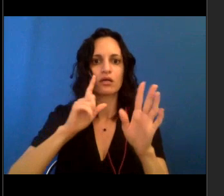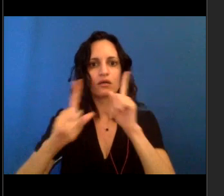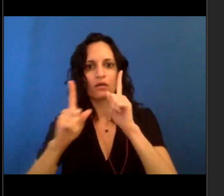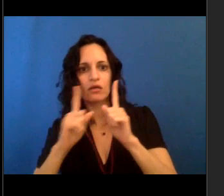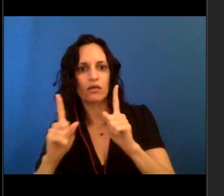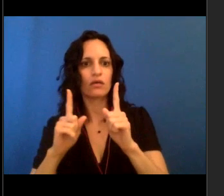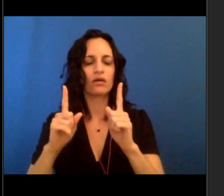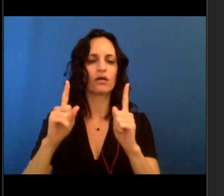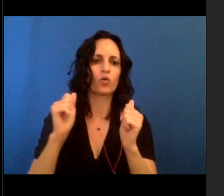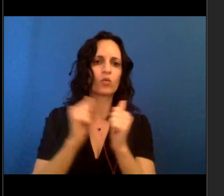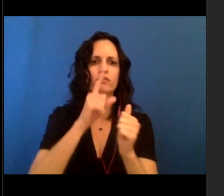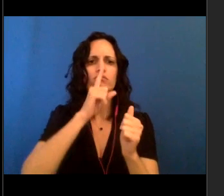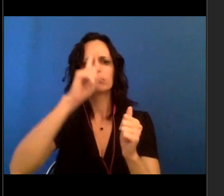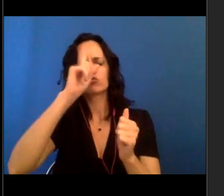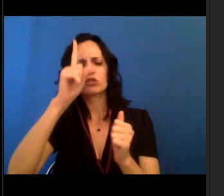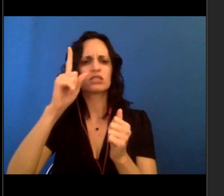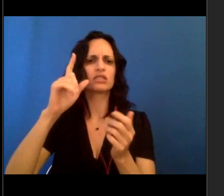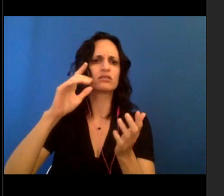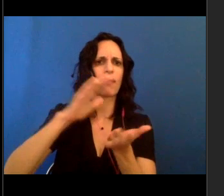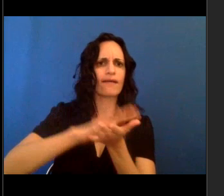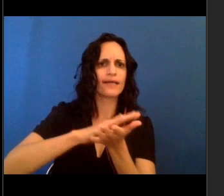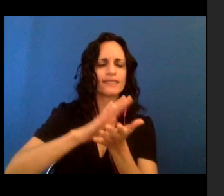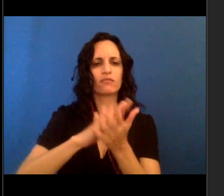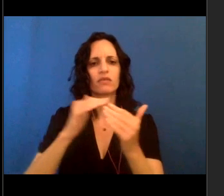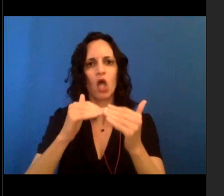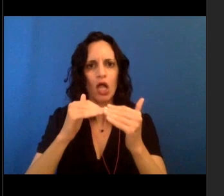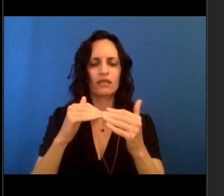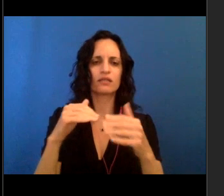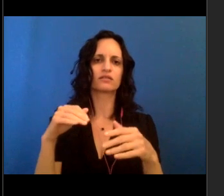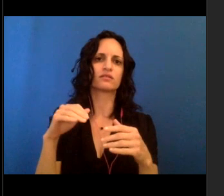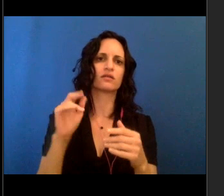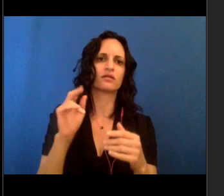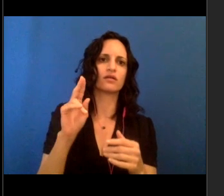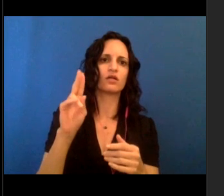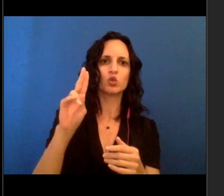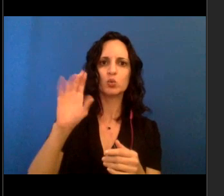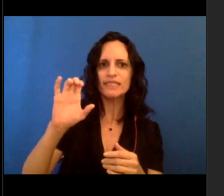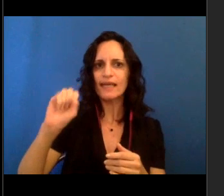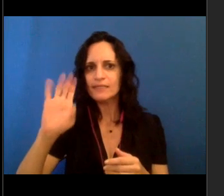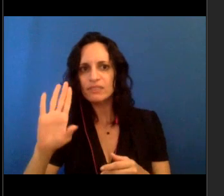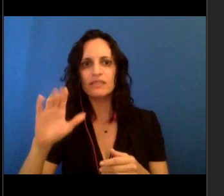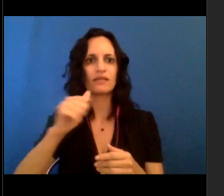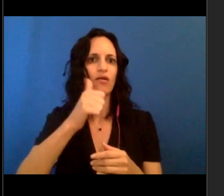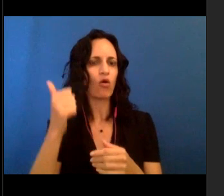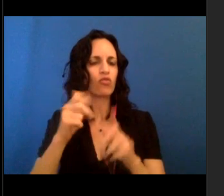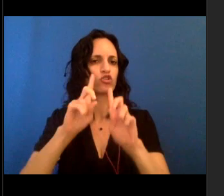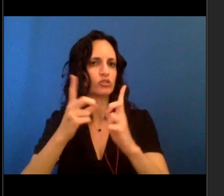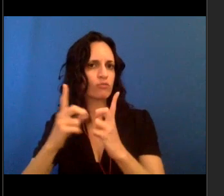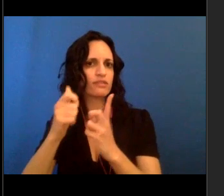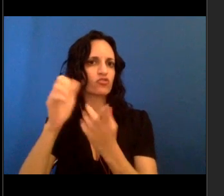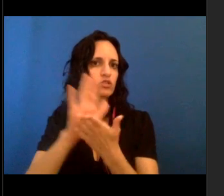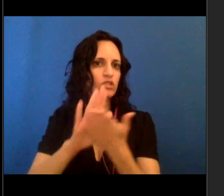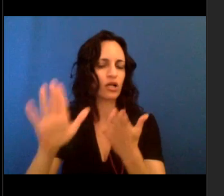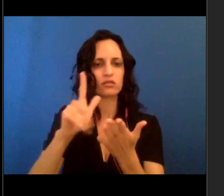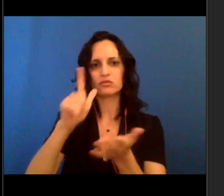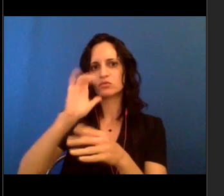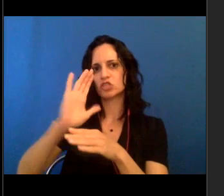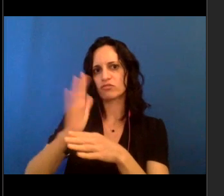people, other grad students at UCSB and in other departments who've been really amazing sharing their time and their insights with me.